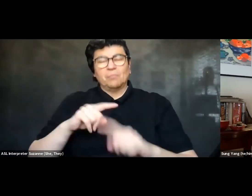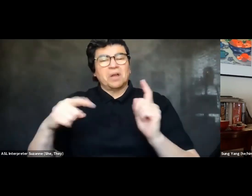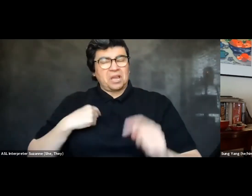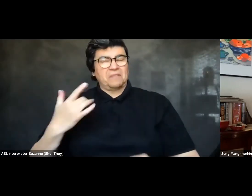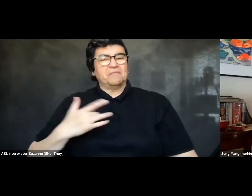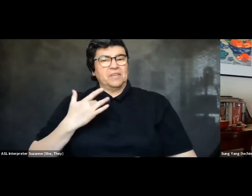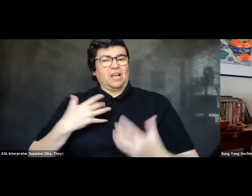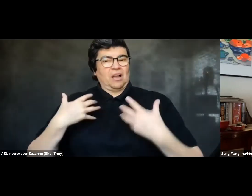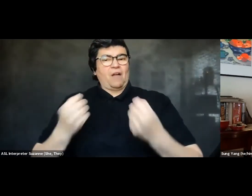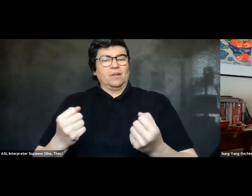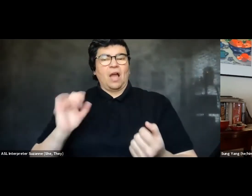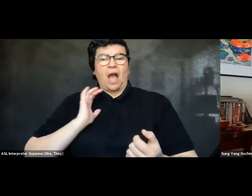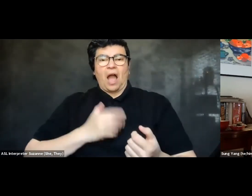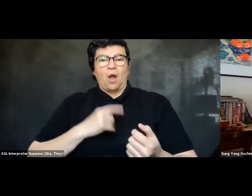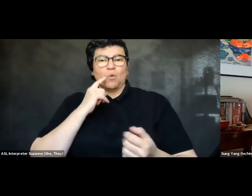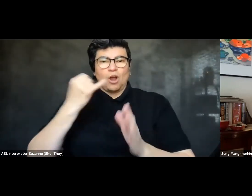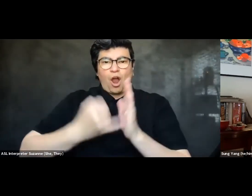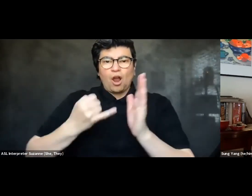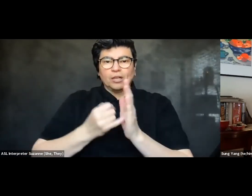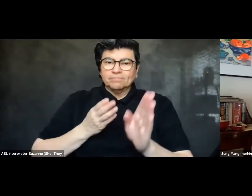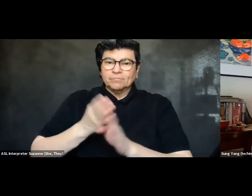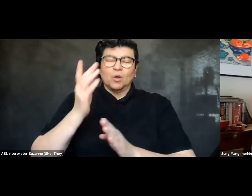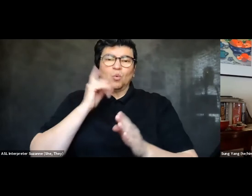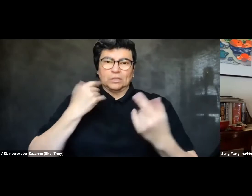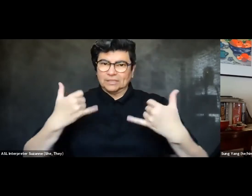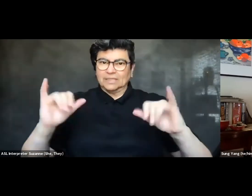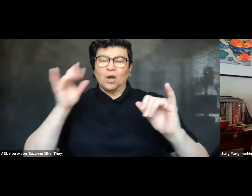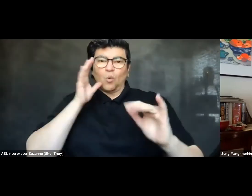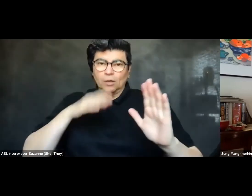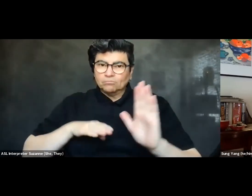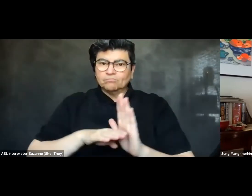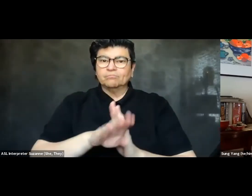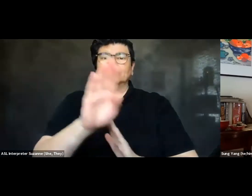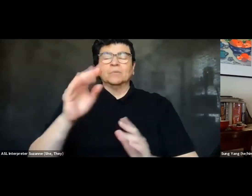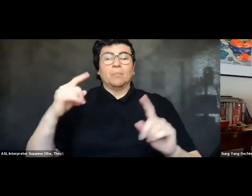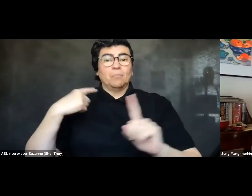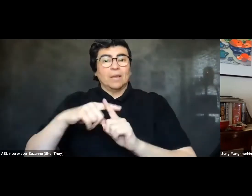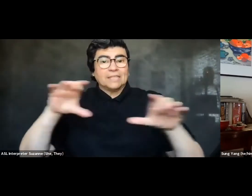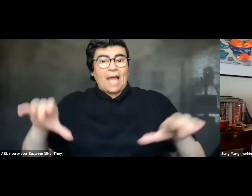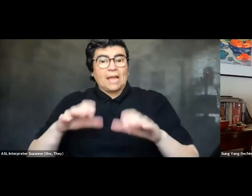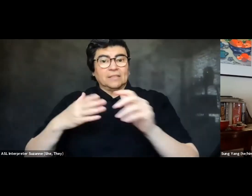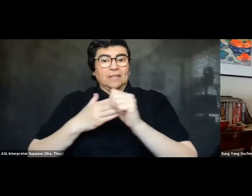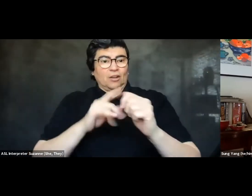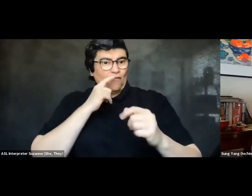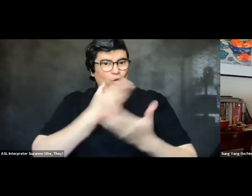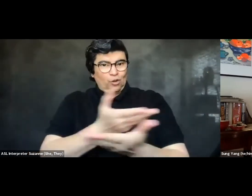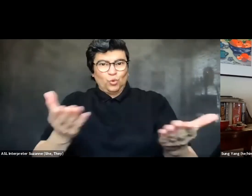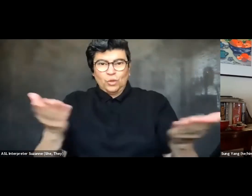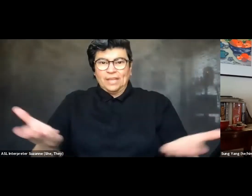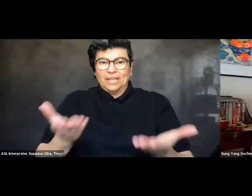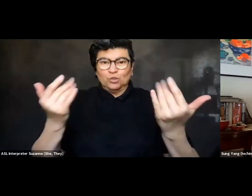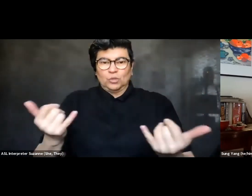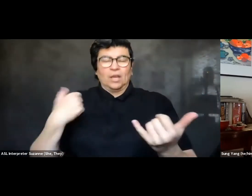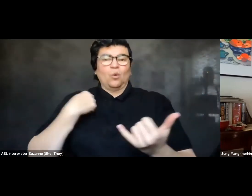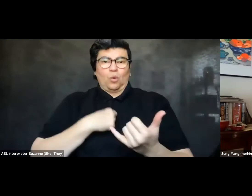our sector will remain resilient, and especially with the active leadership of those present today, we will